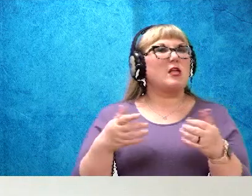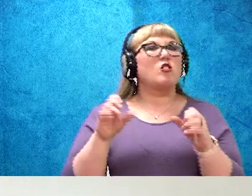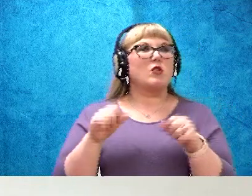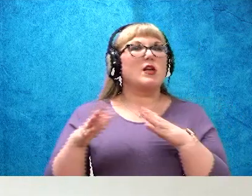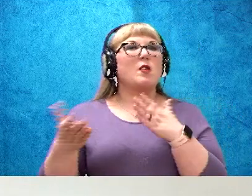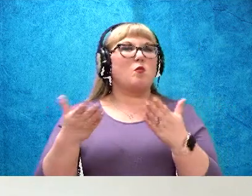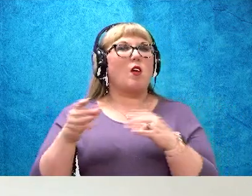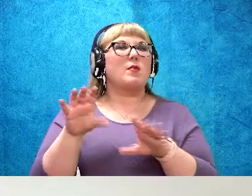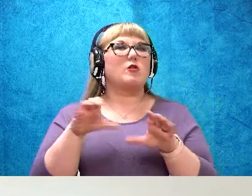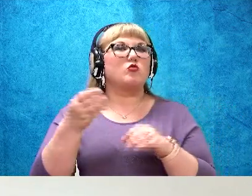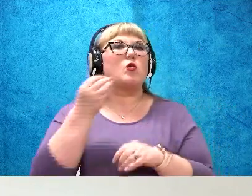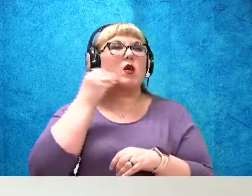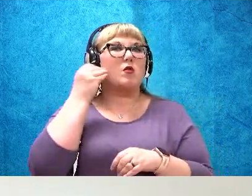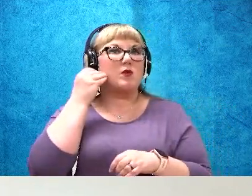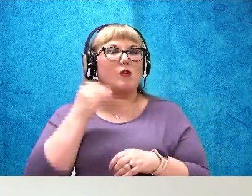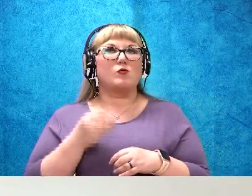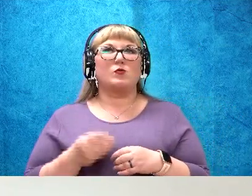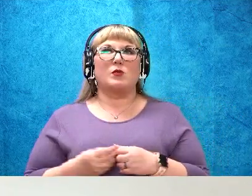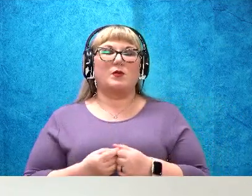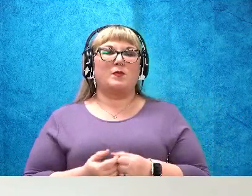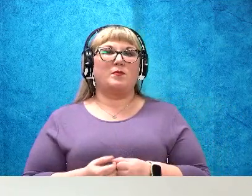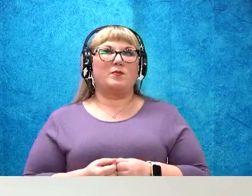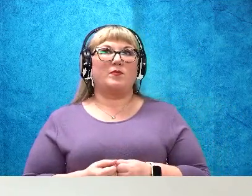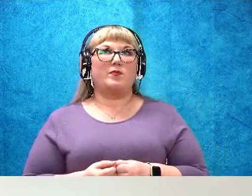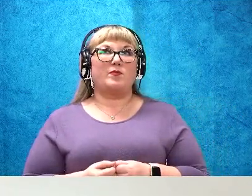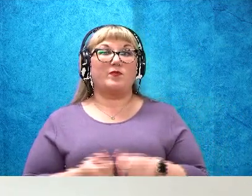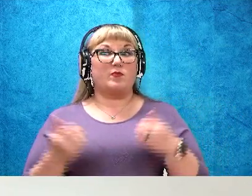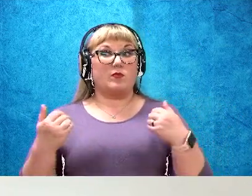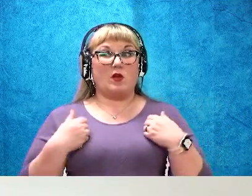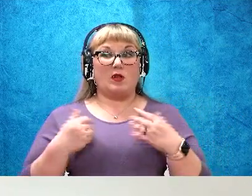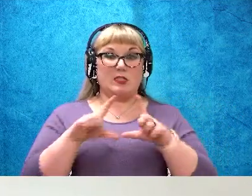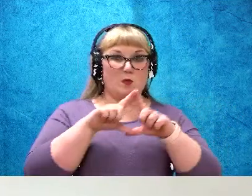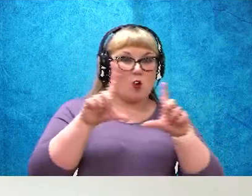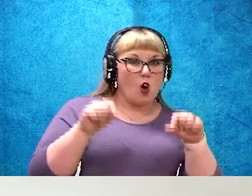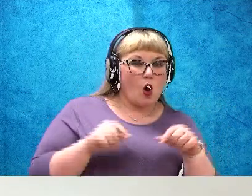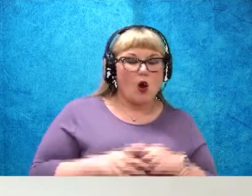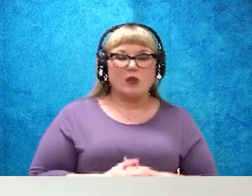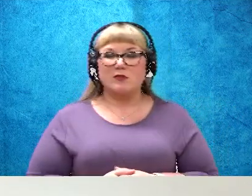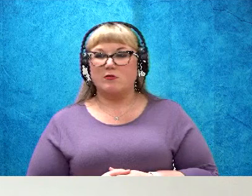at your house with common objects. I have some cards,